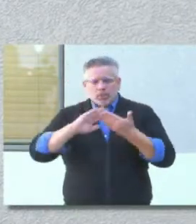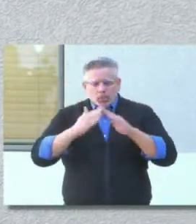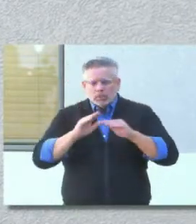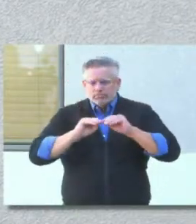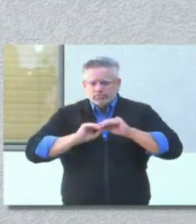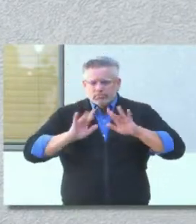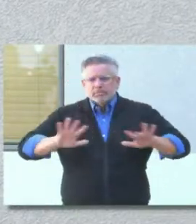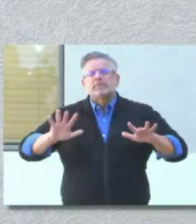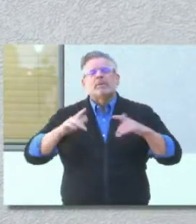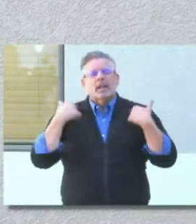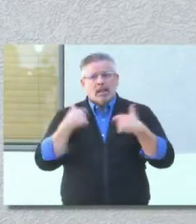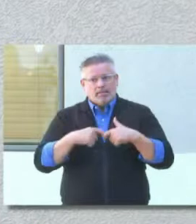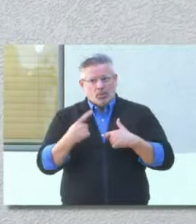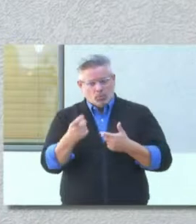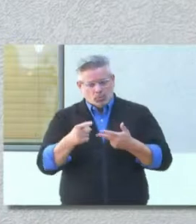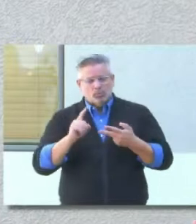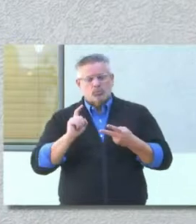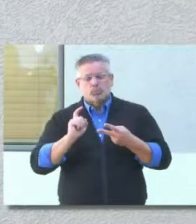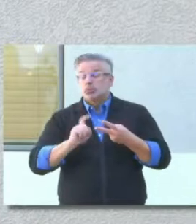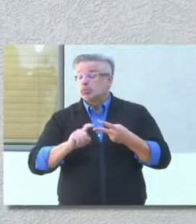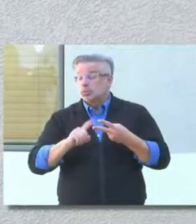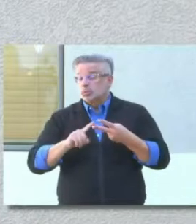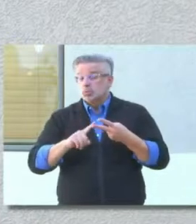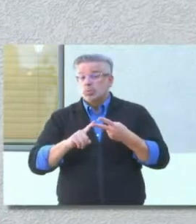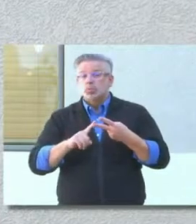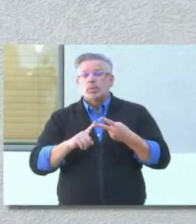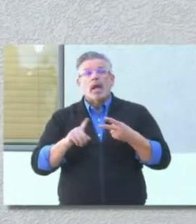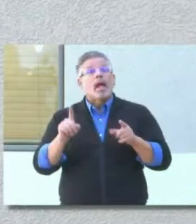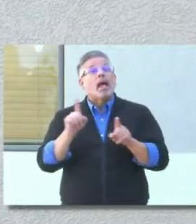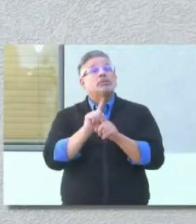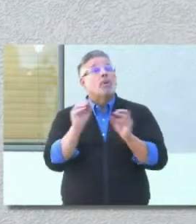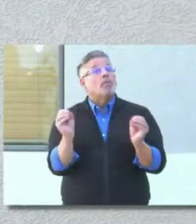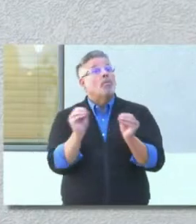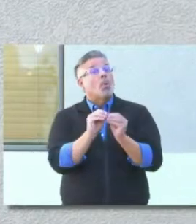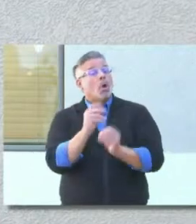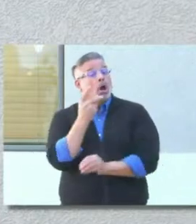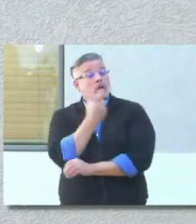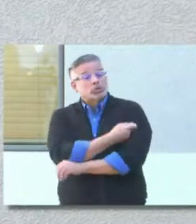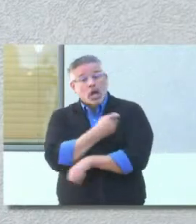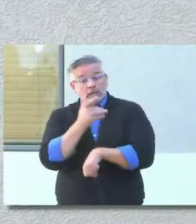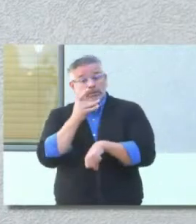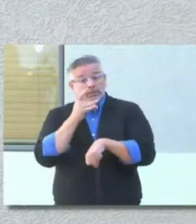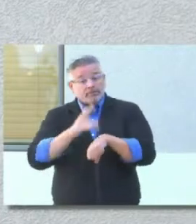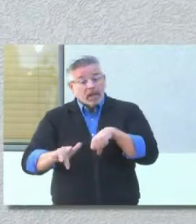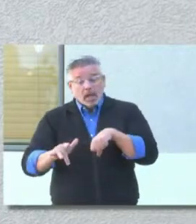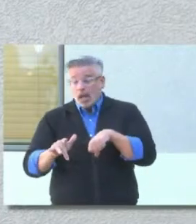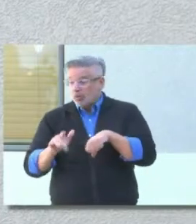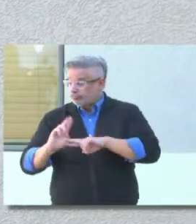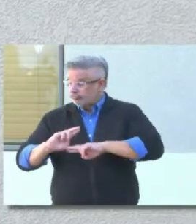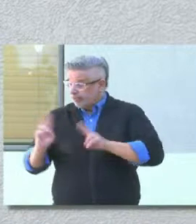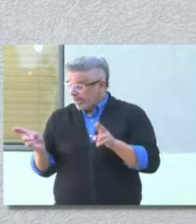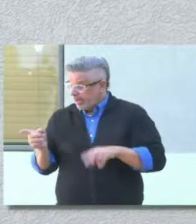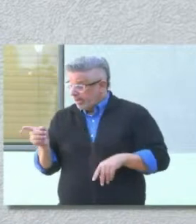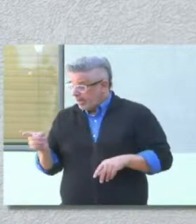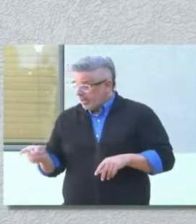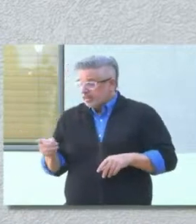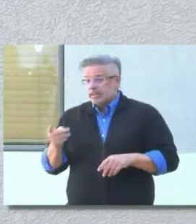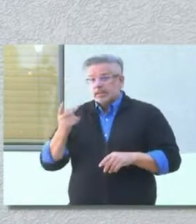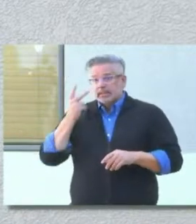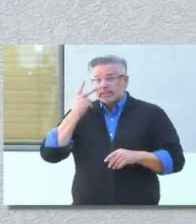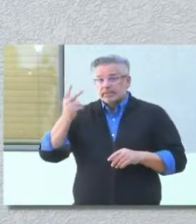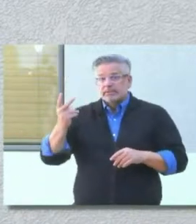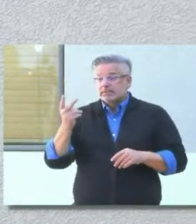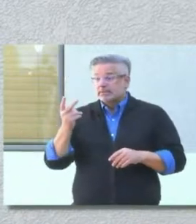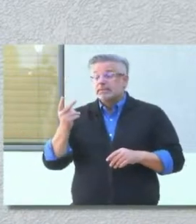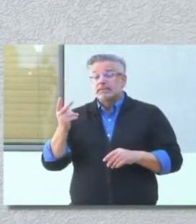the Latino community, number one. Number two, as more vaccines were being made available, we saw it then and we see it